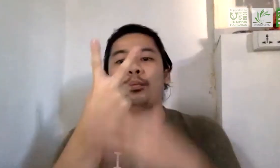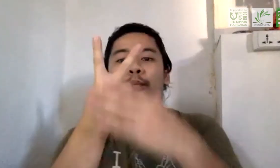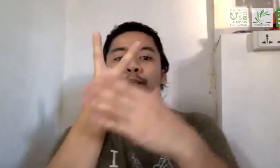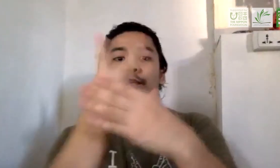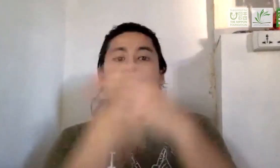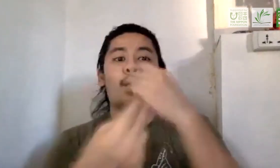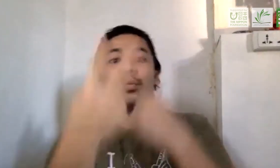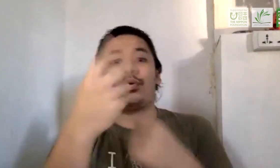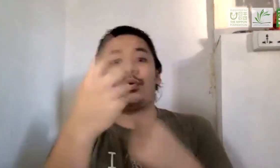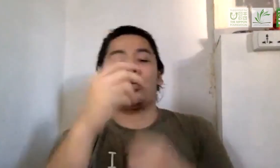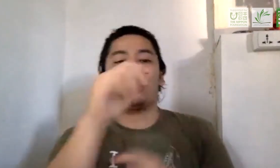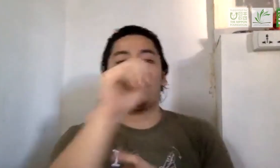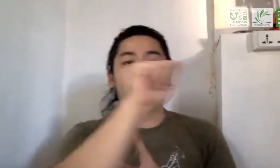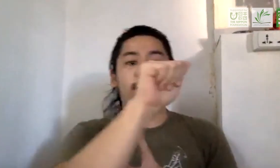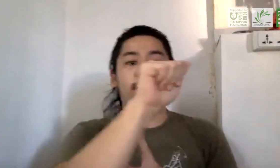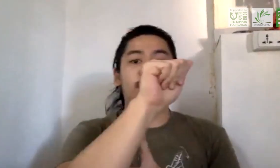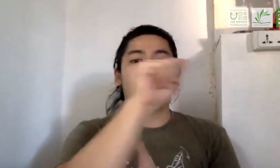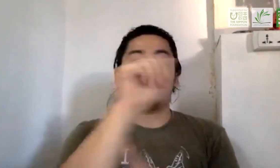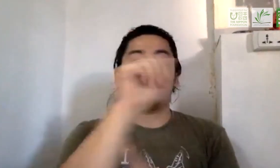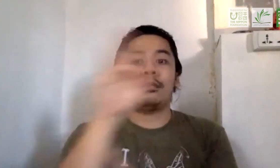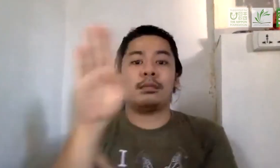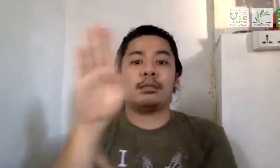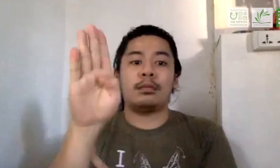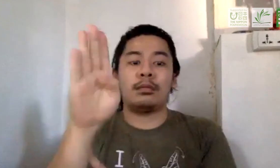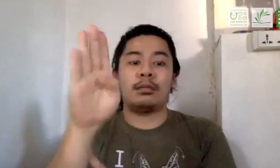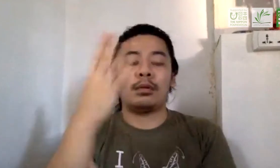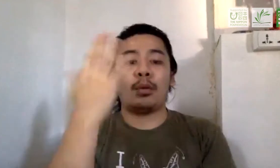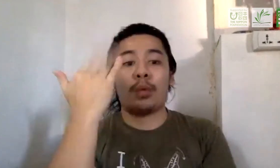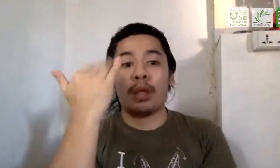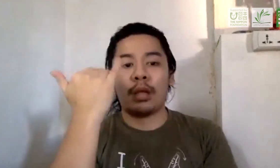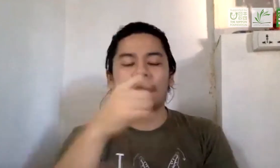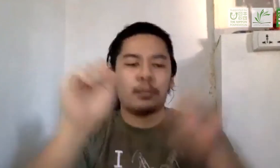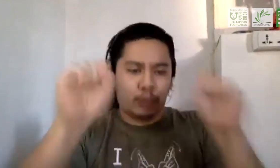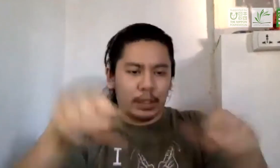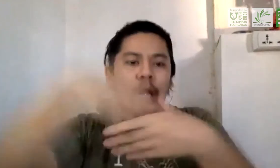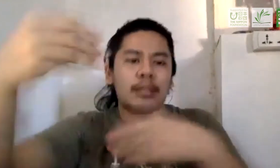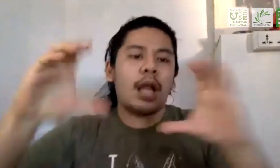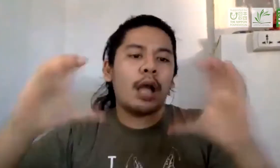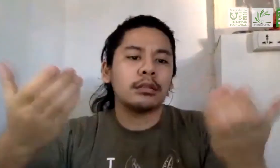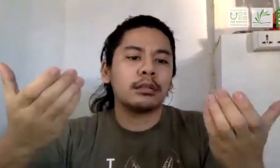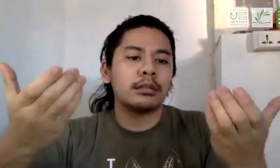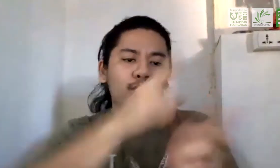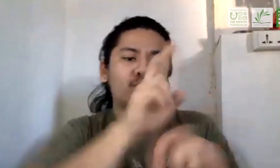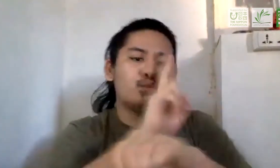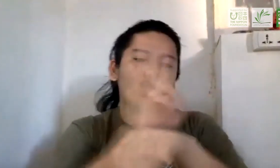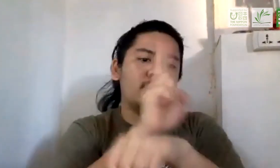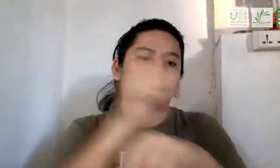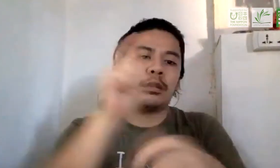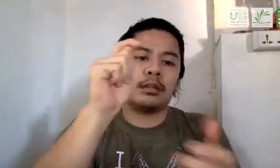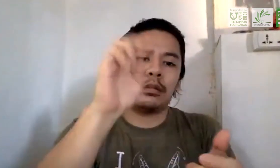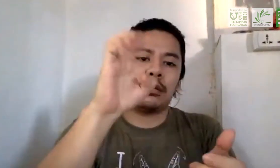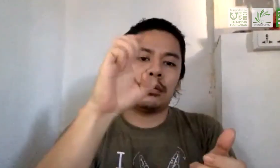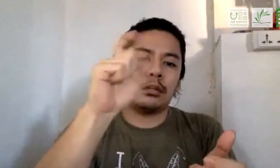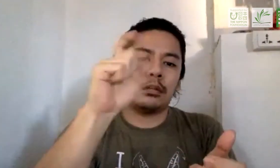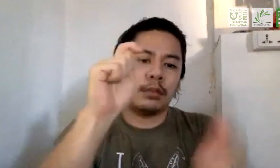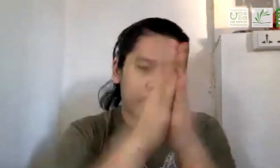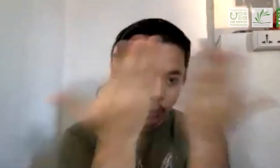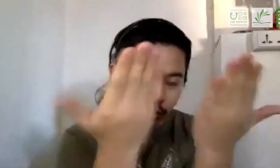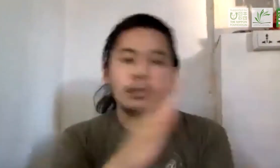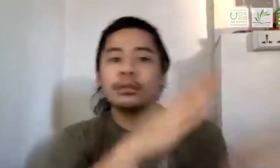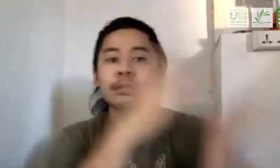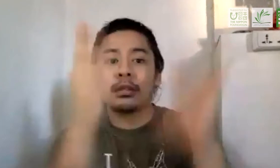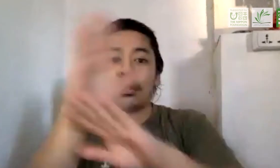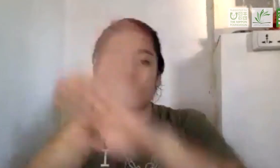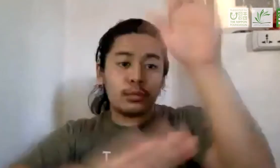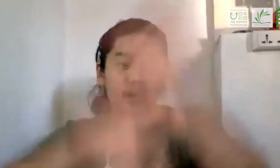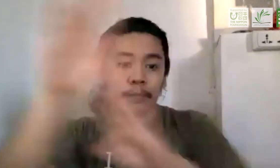Both A and B. because we can be used